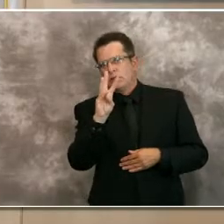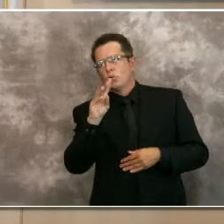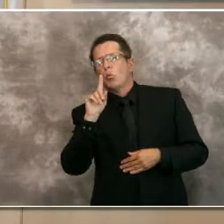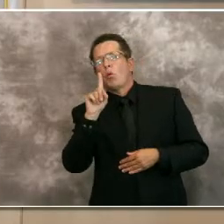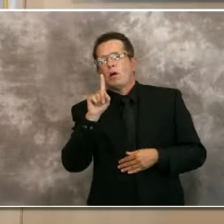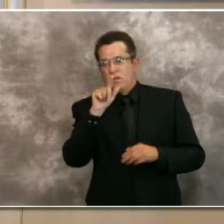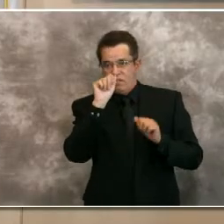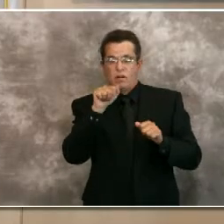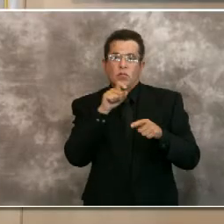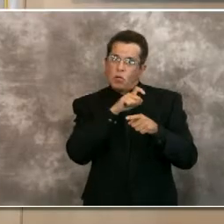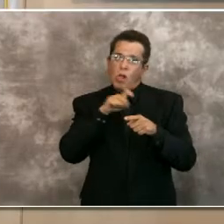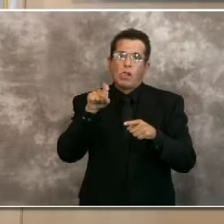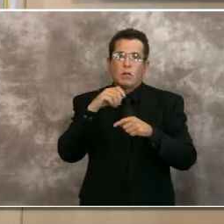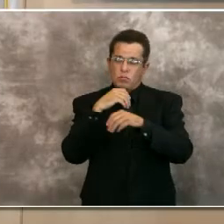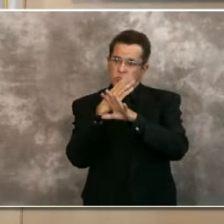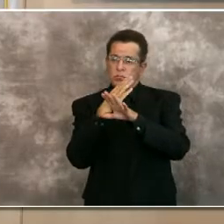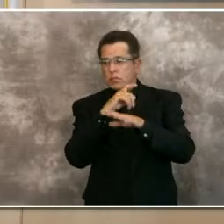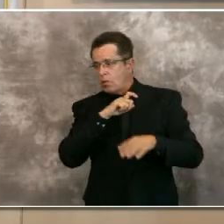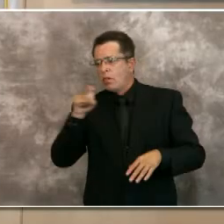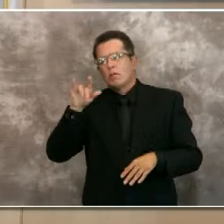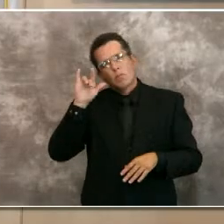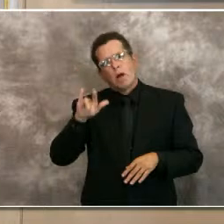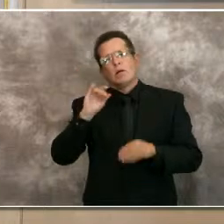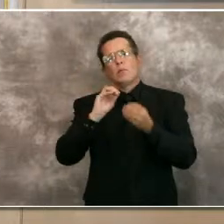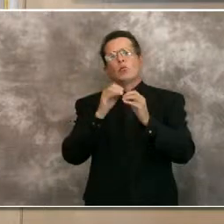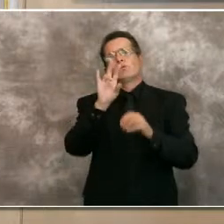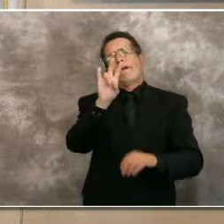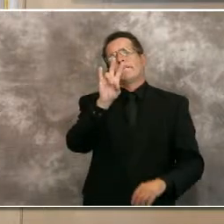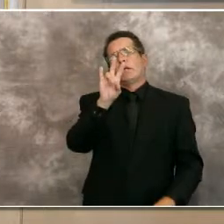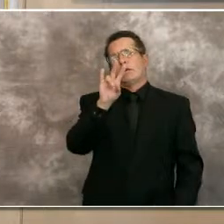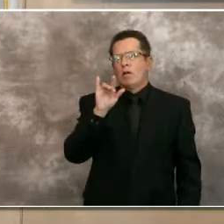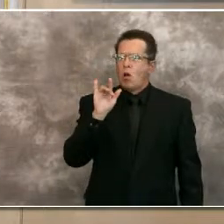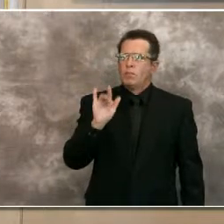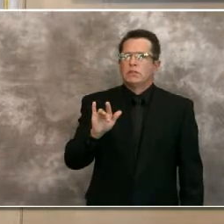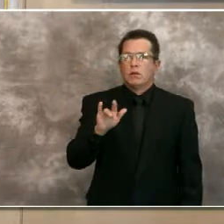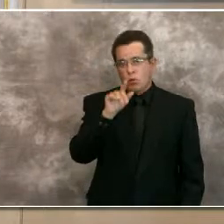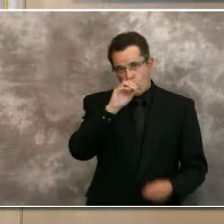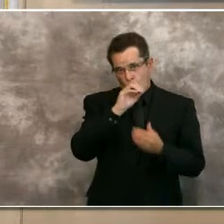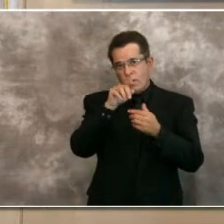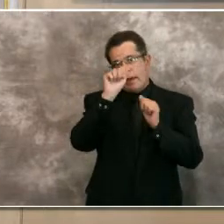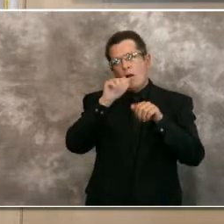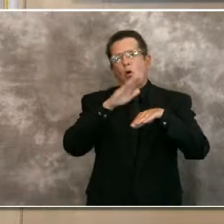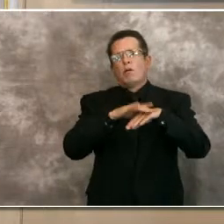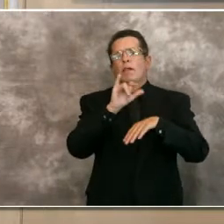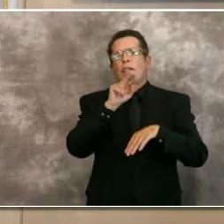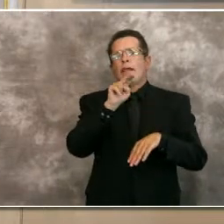800-339-4661 and select option 7. Or you can go online to